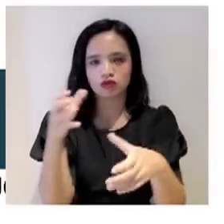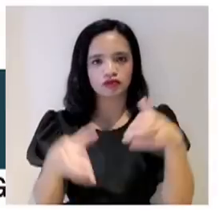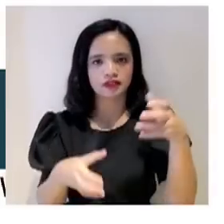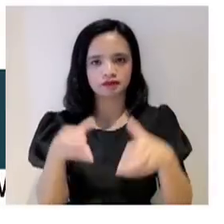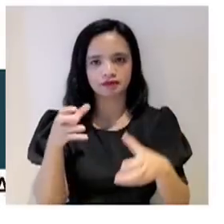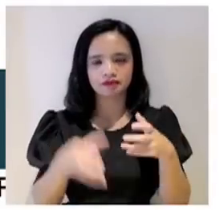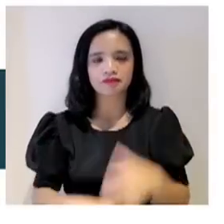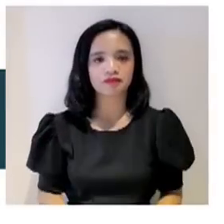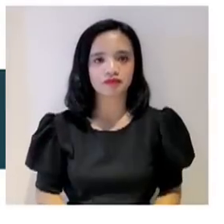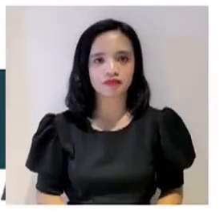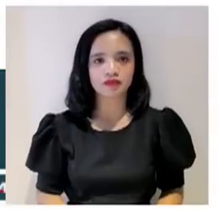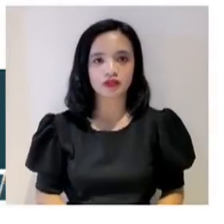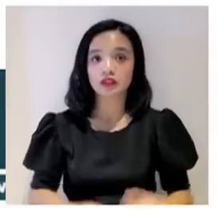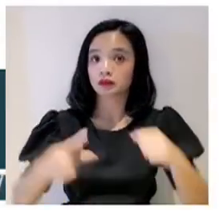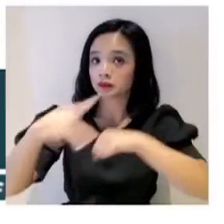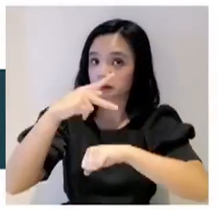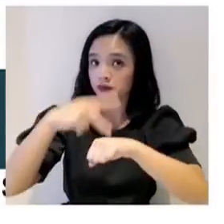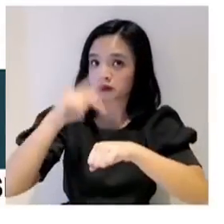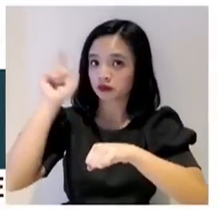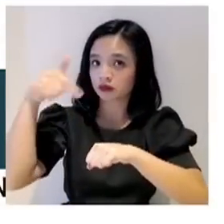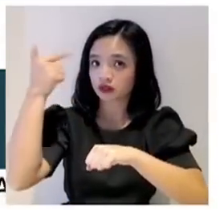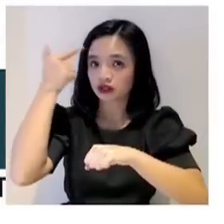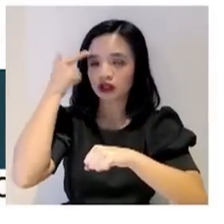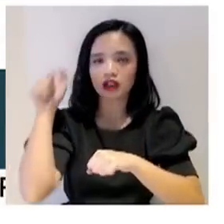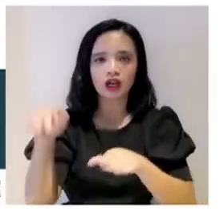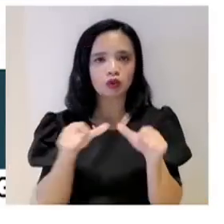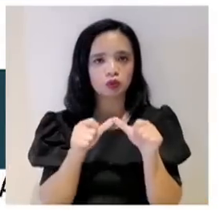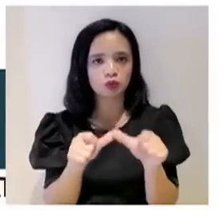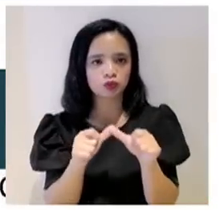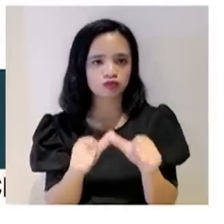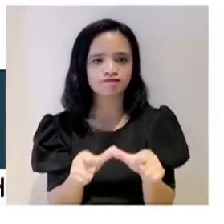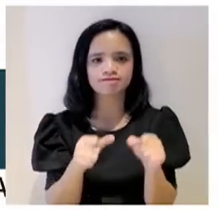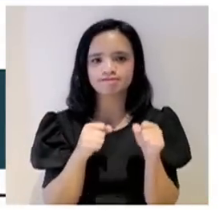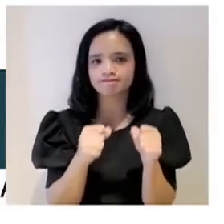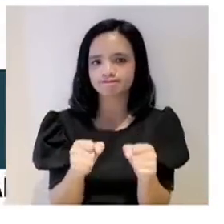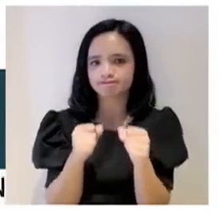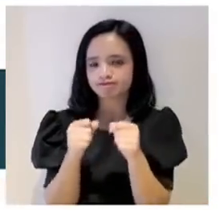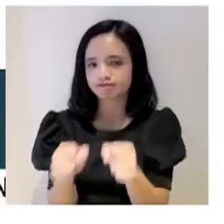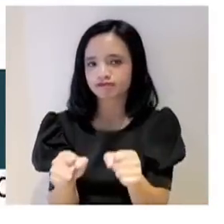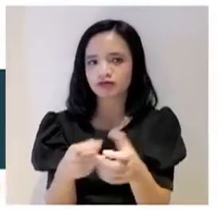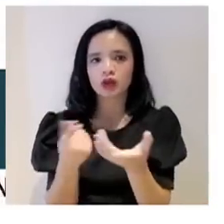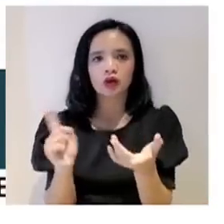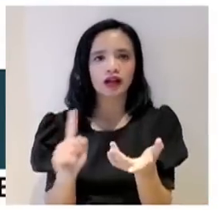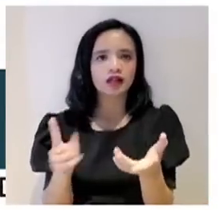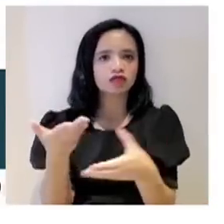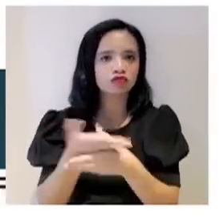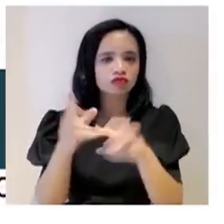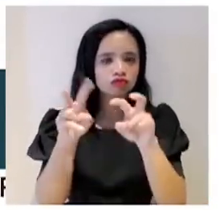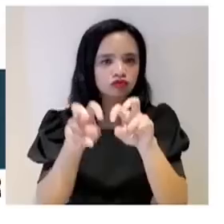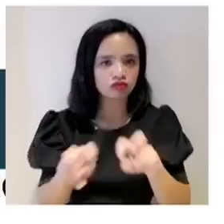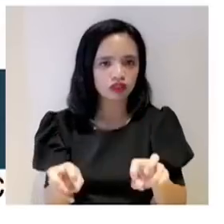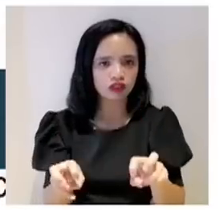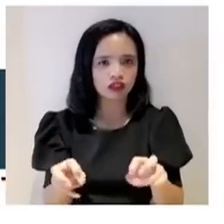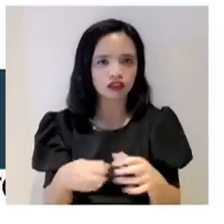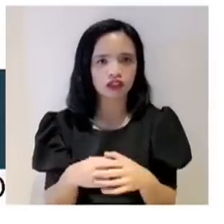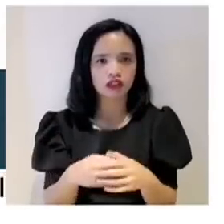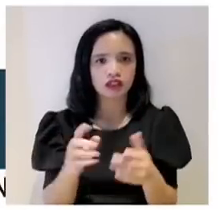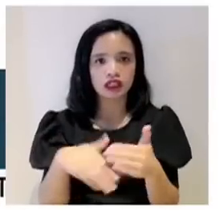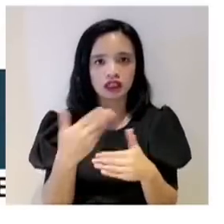Philippine government will continue the strategy of obstructing justice while spreading disinformation about this